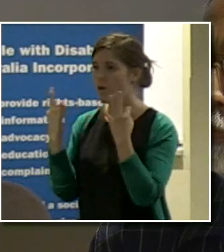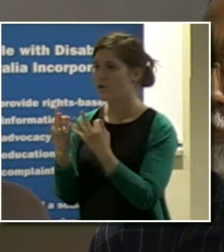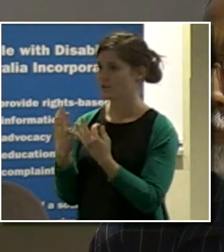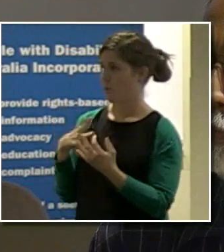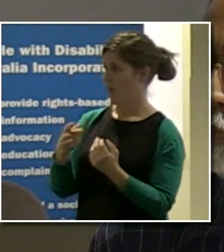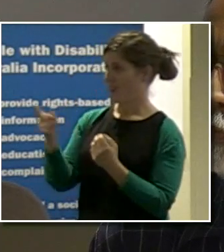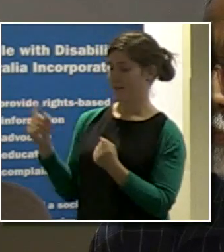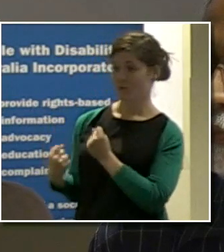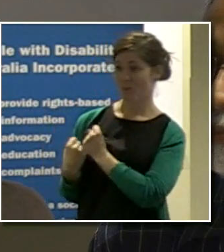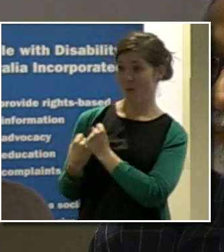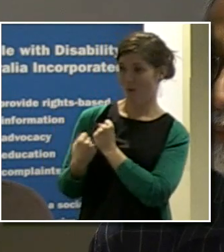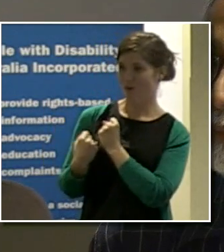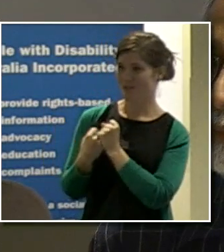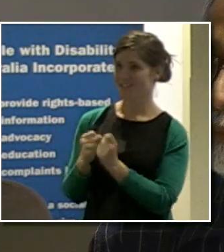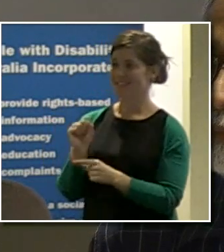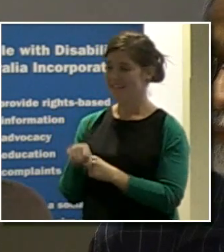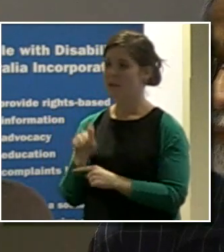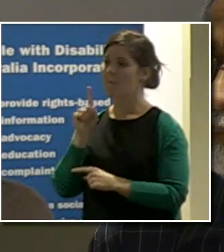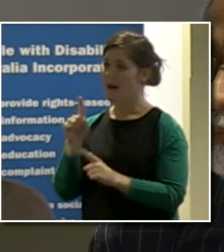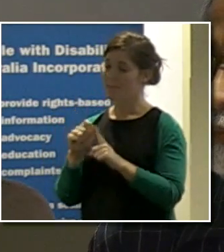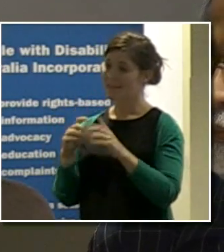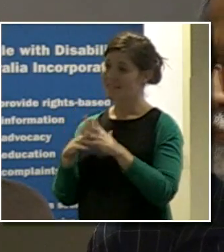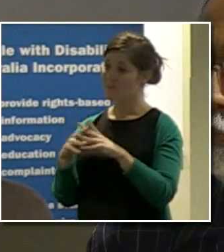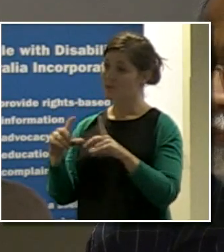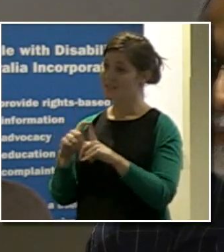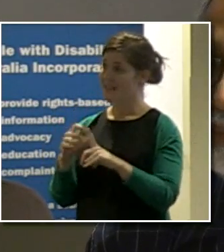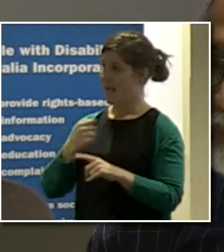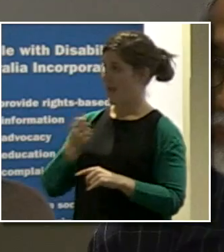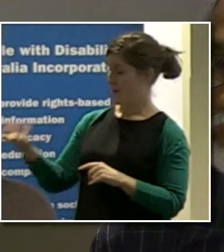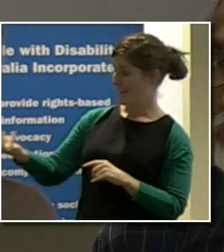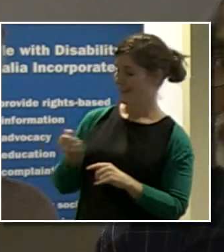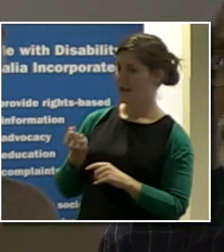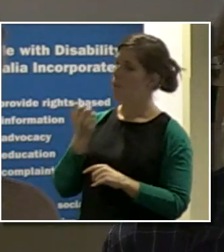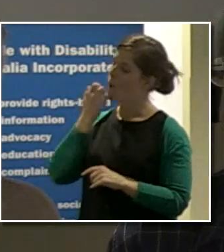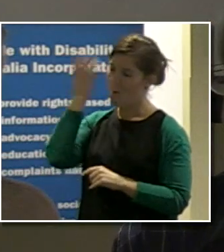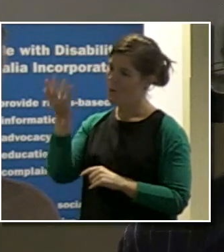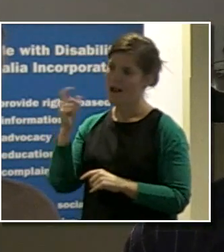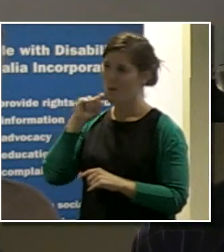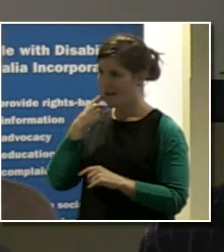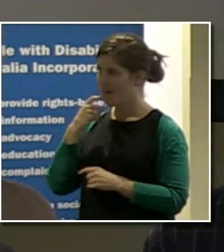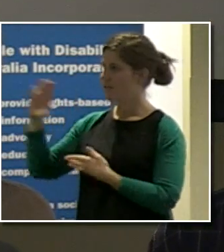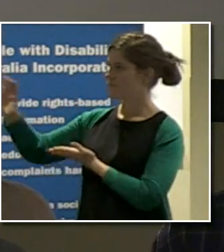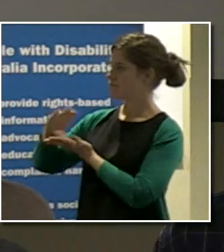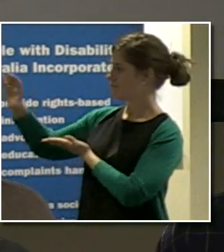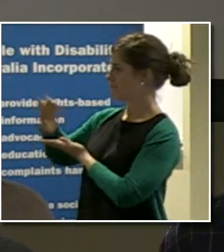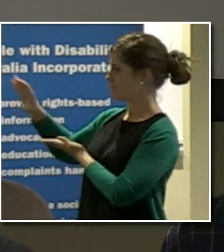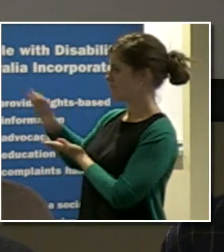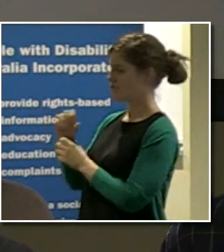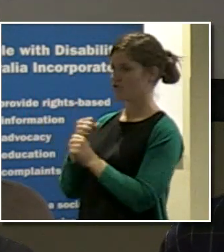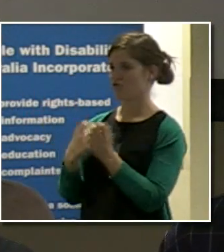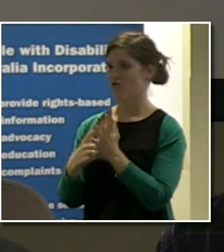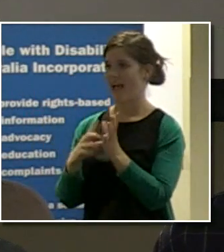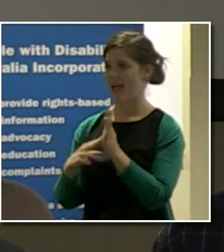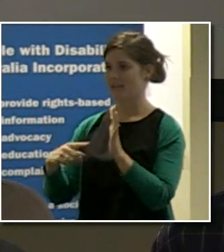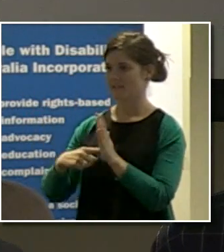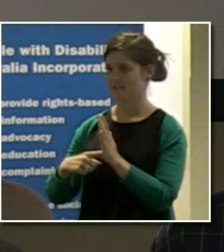reality, though, is that PWD's income is probably always going to be primarily from grants. What